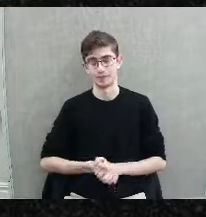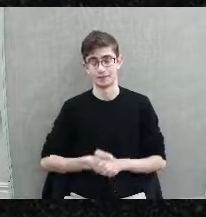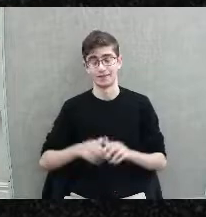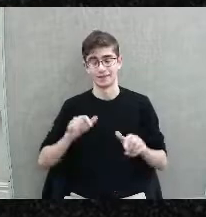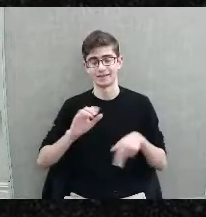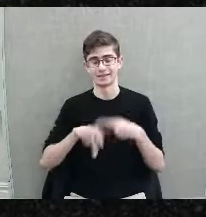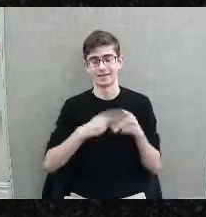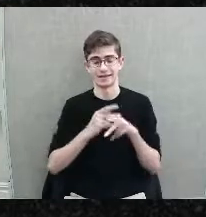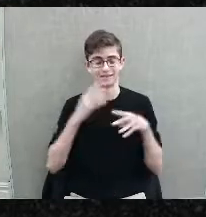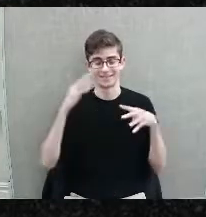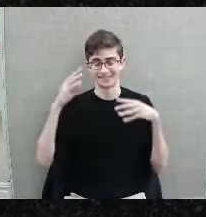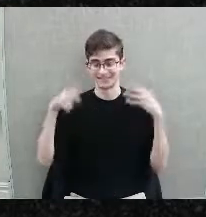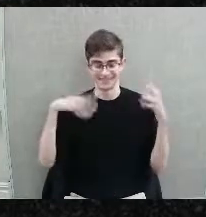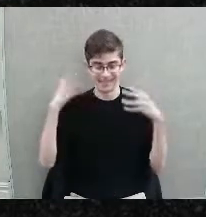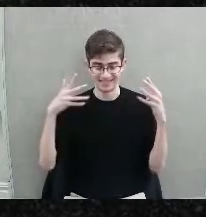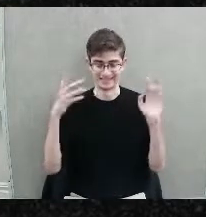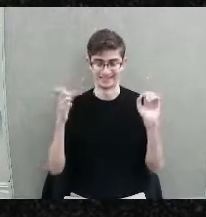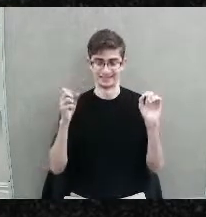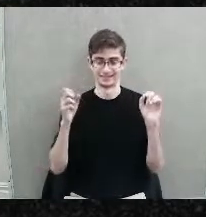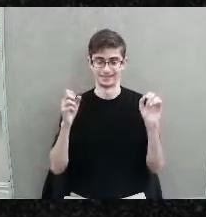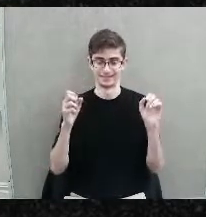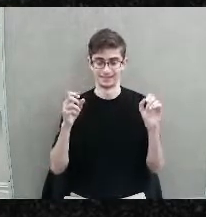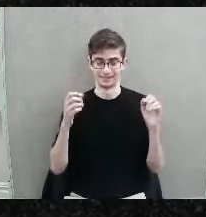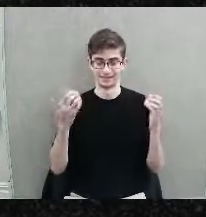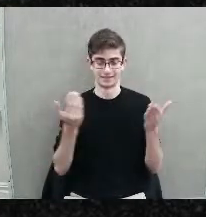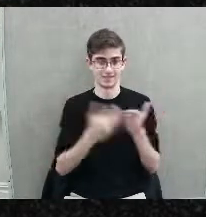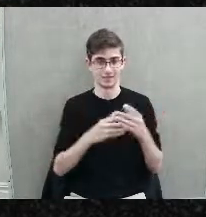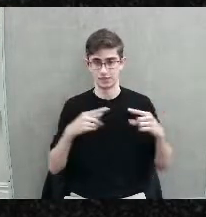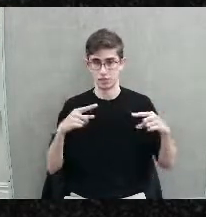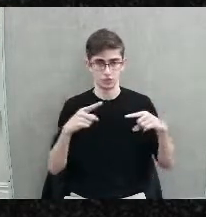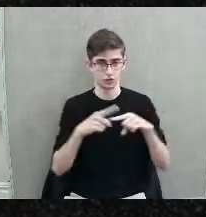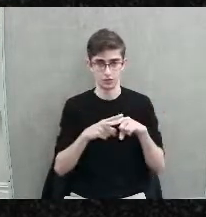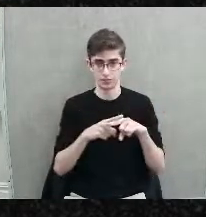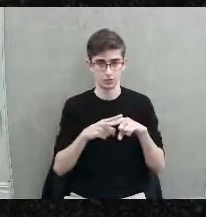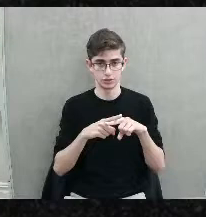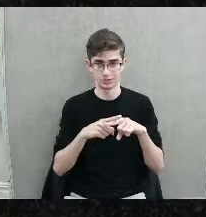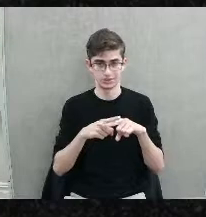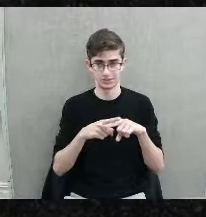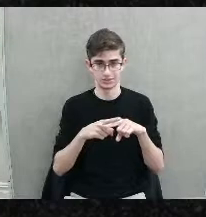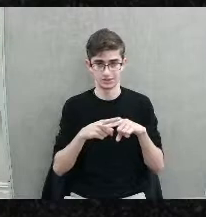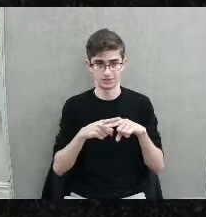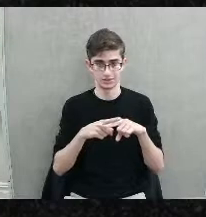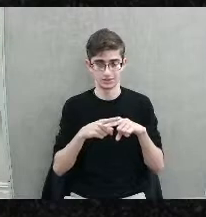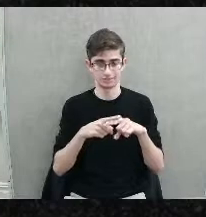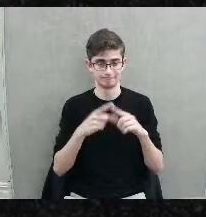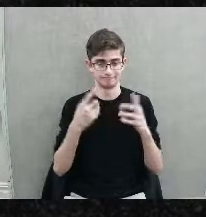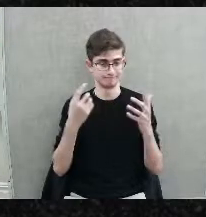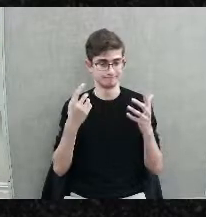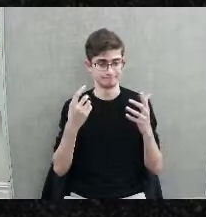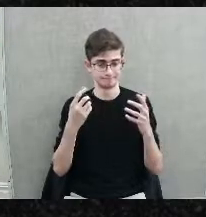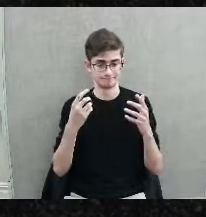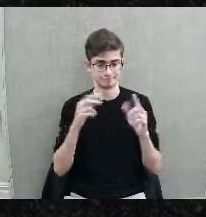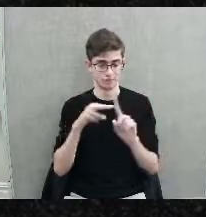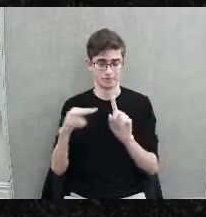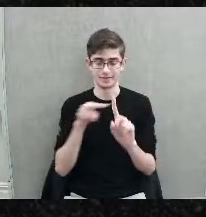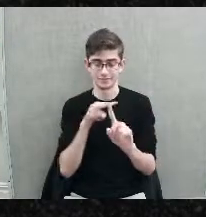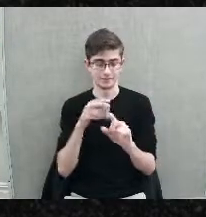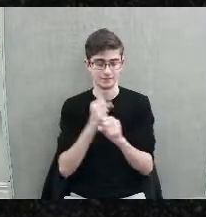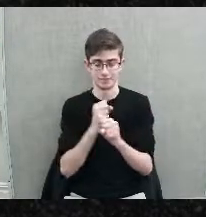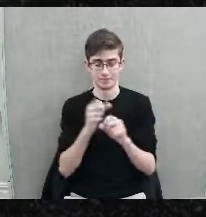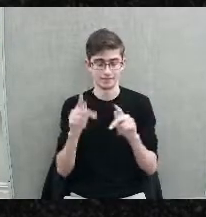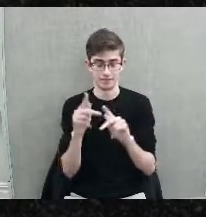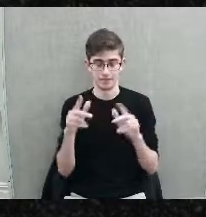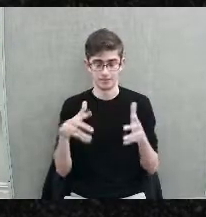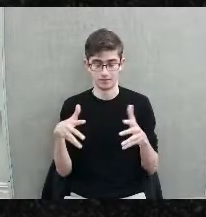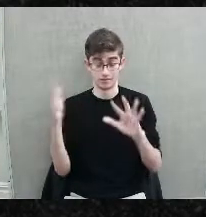insanity that this kind of this contradictory paradoxical discourse might produce in people, including all of